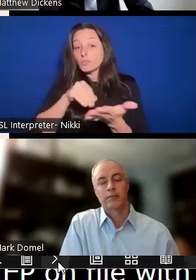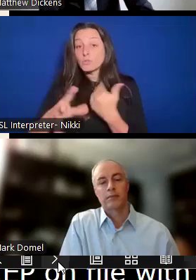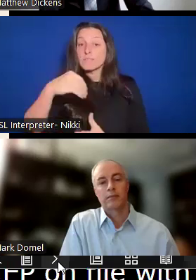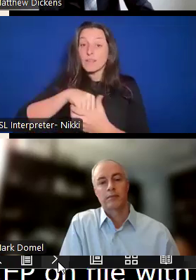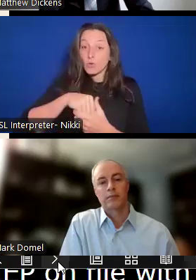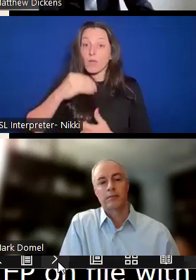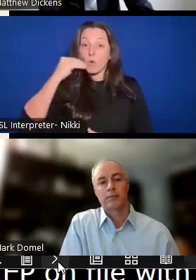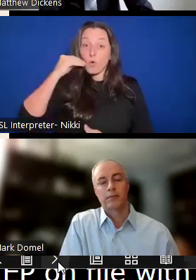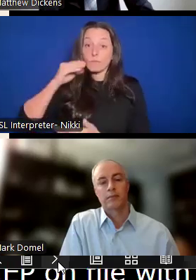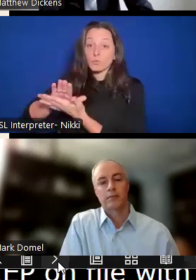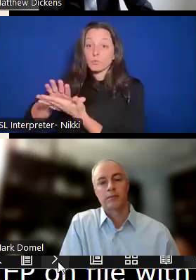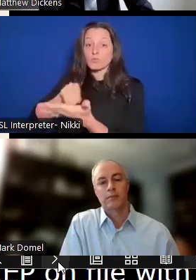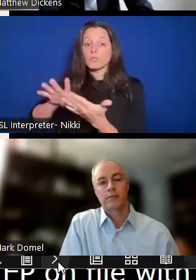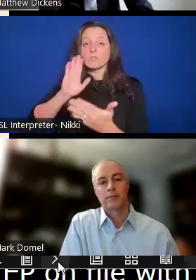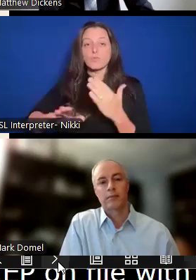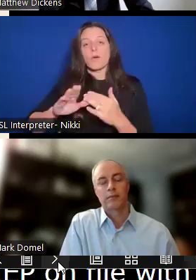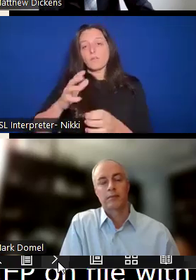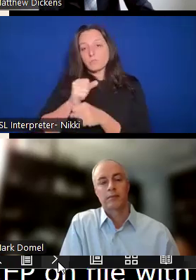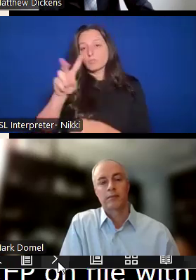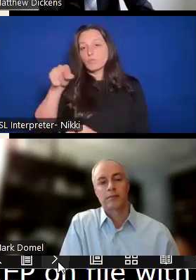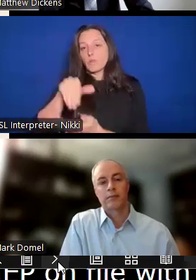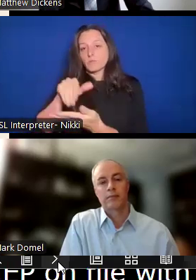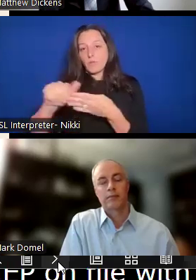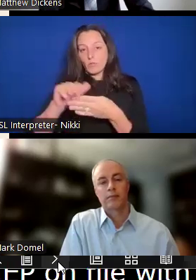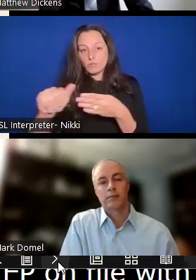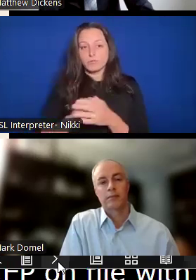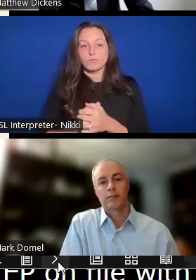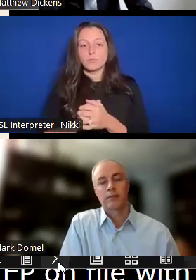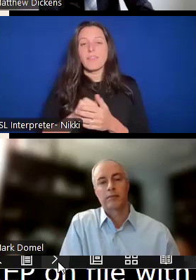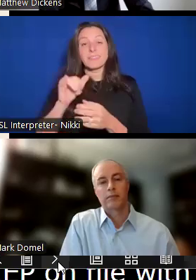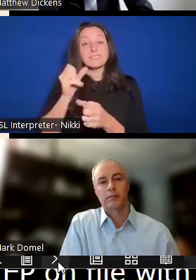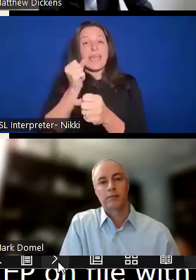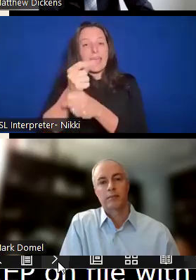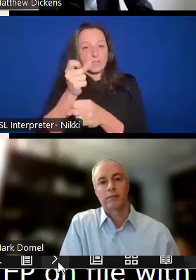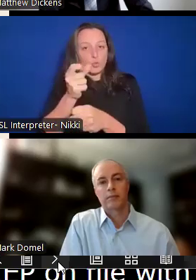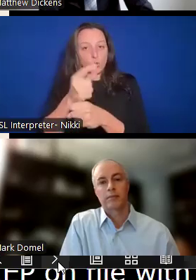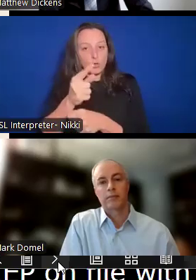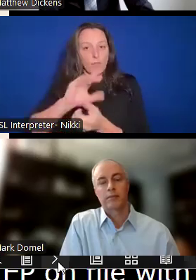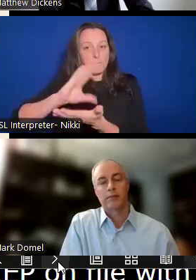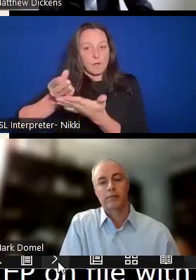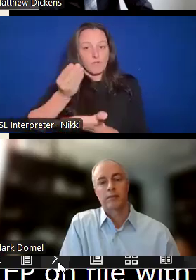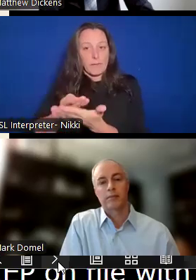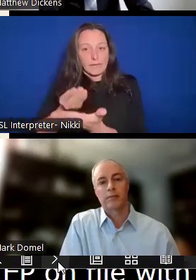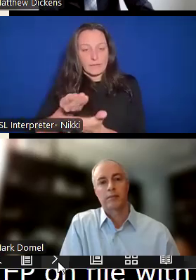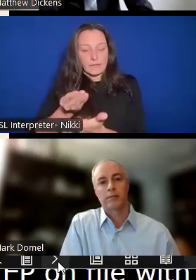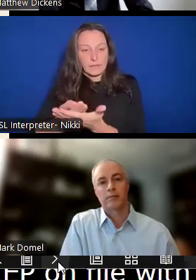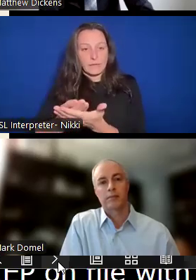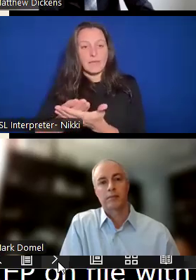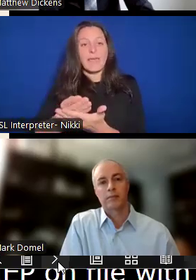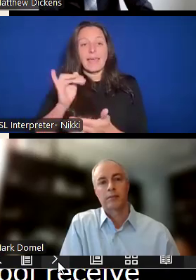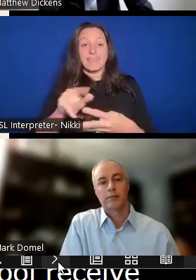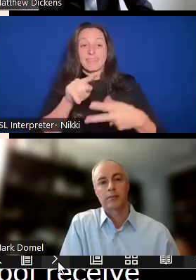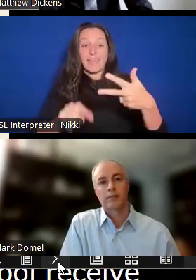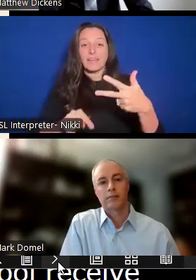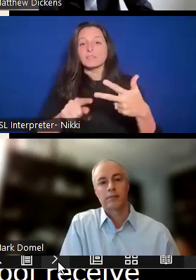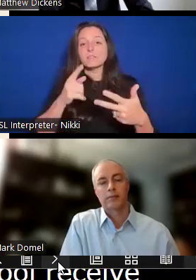homeschoolers, receive $2,000. And these are all annual amounts and awards, and they are on a per